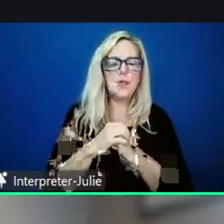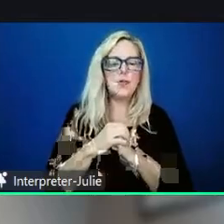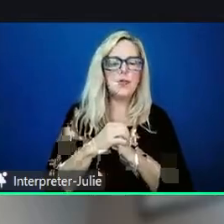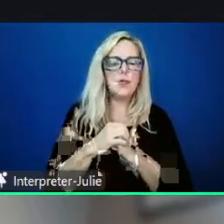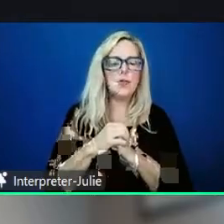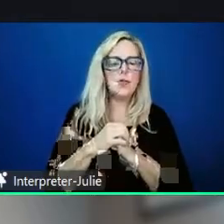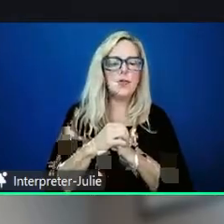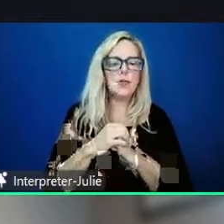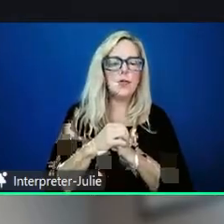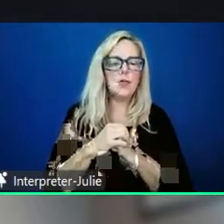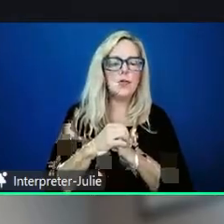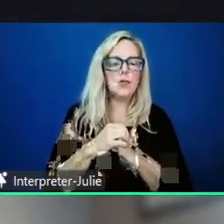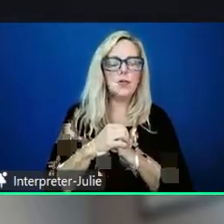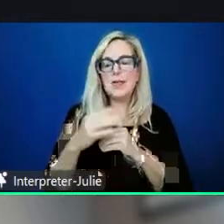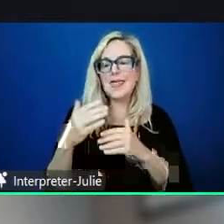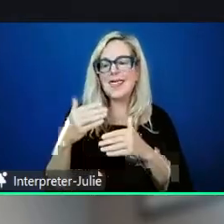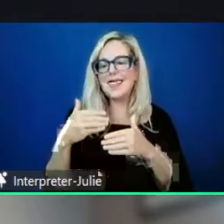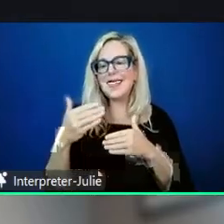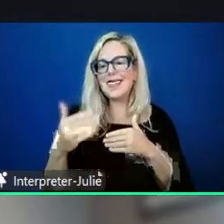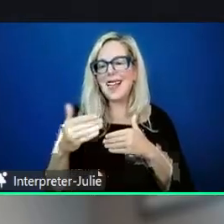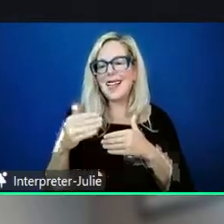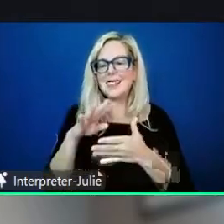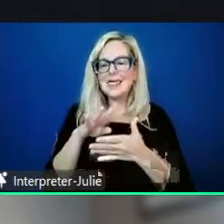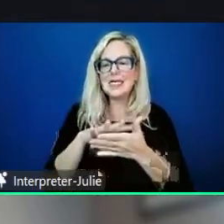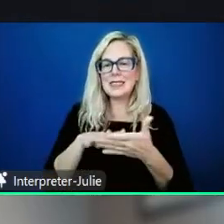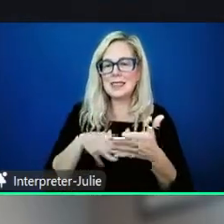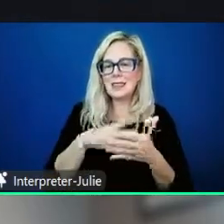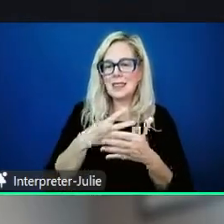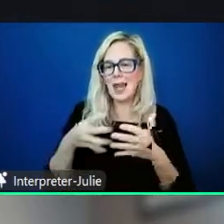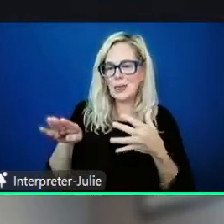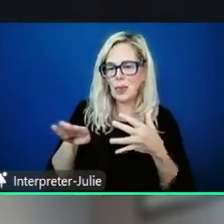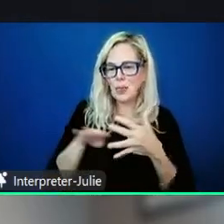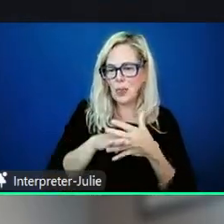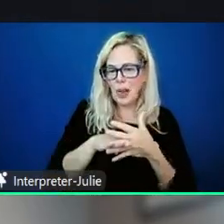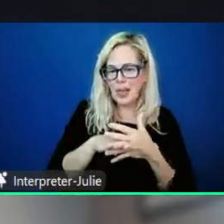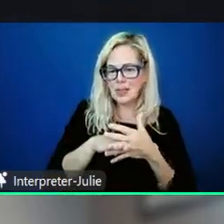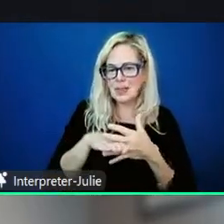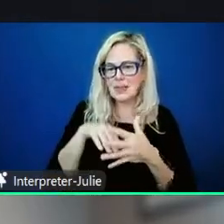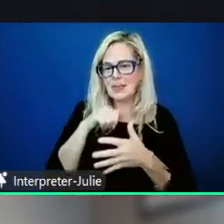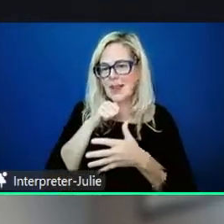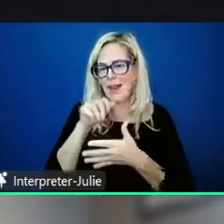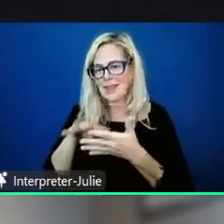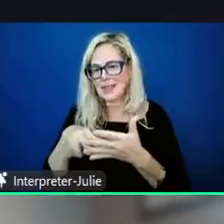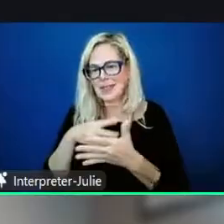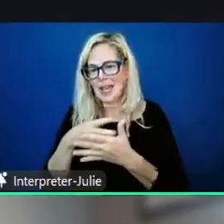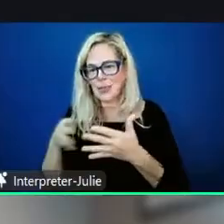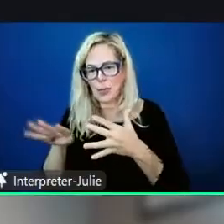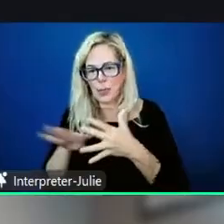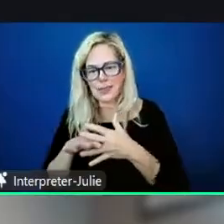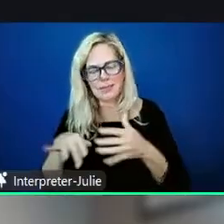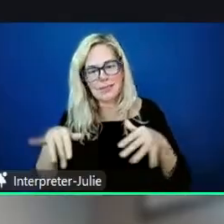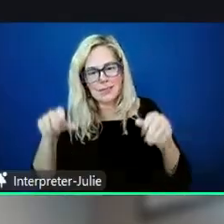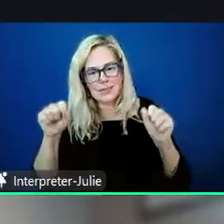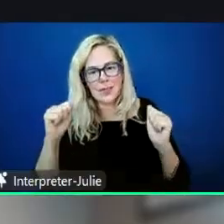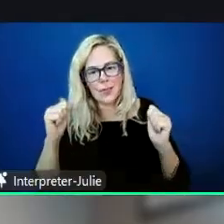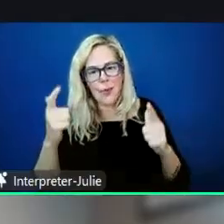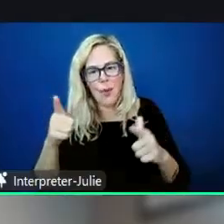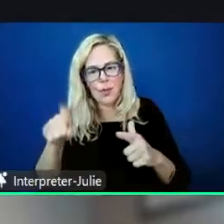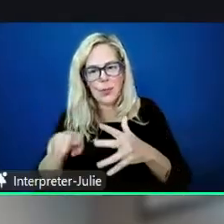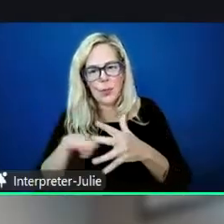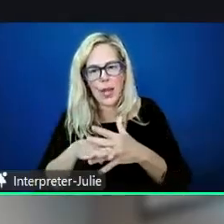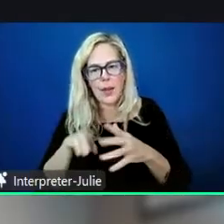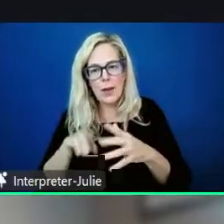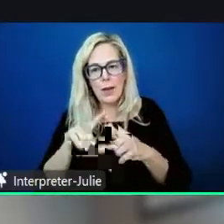Next is scheduled and unscheduled breaks. Again, students all need some type of break, but to avoid any surprises